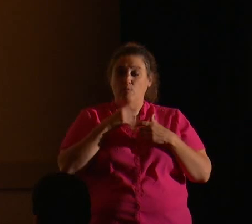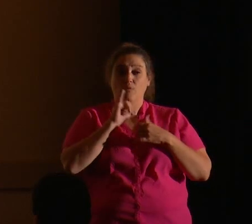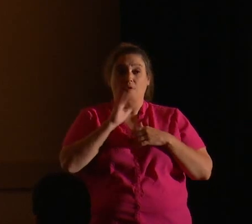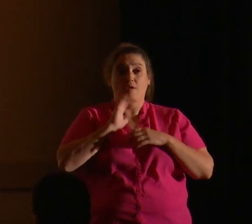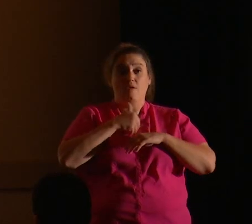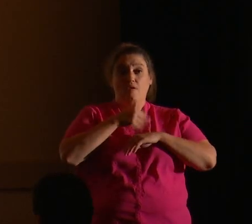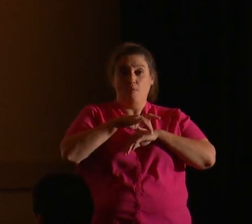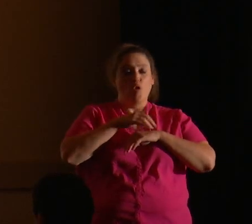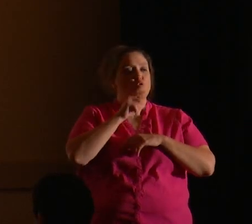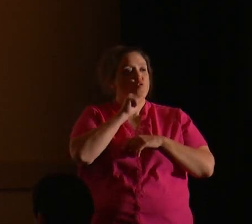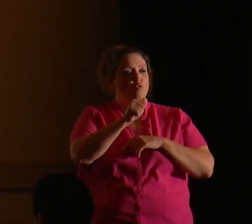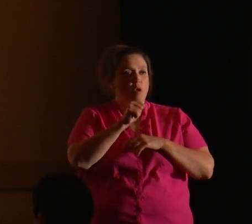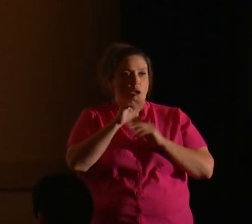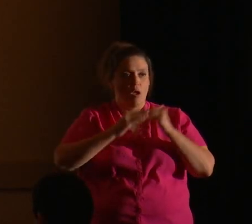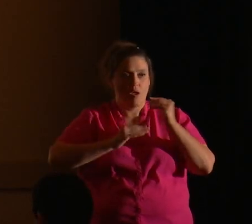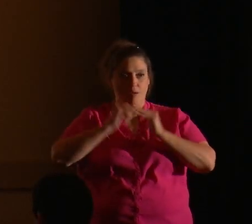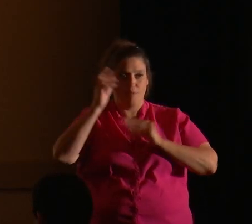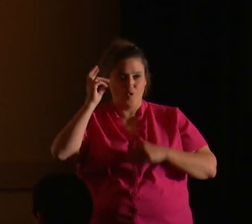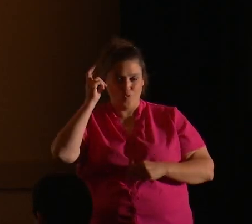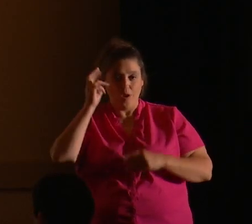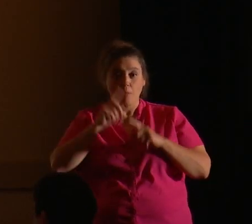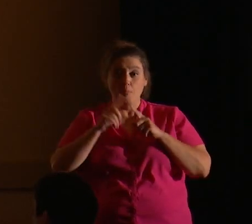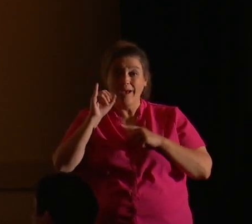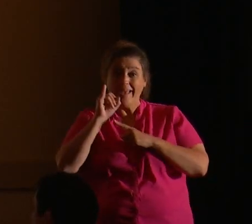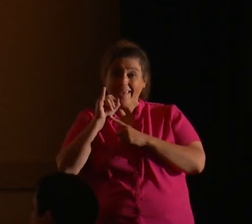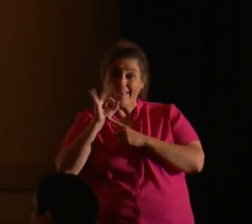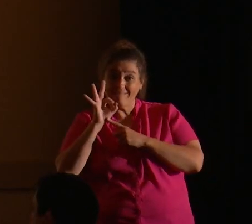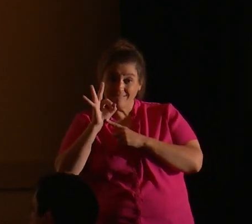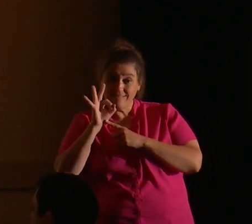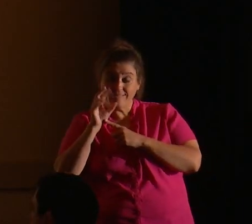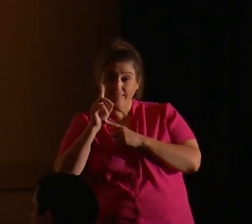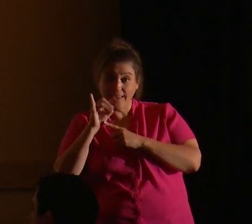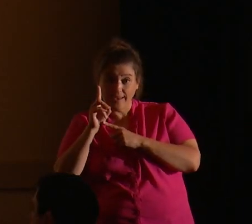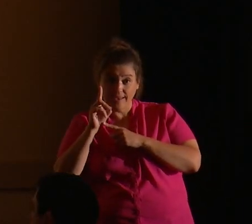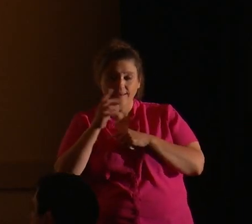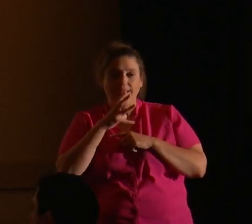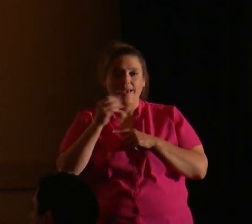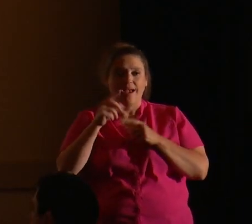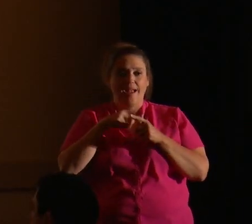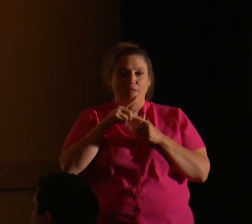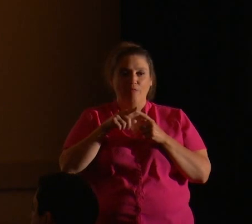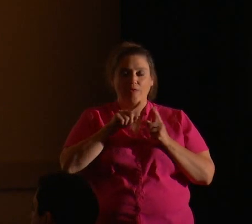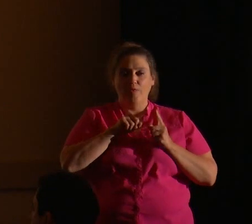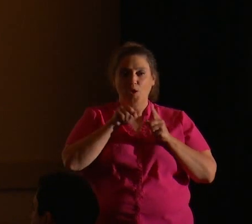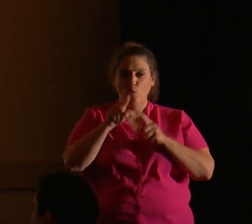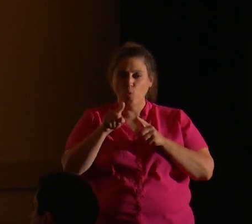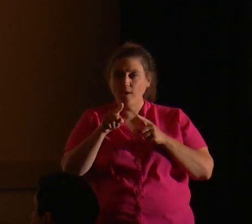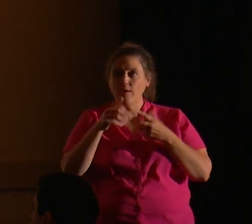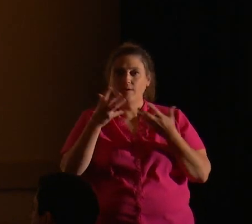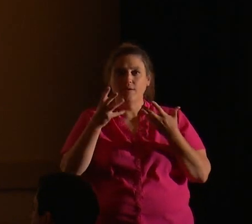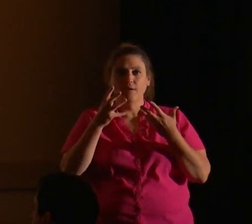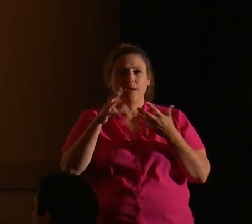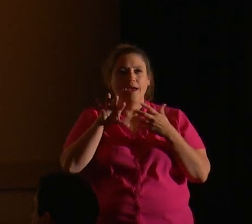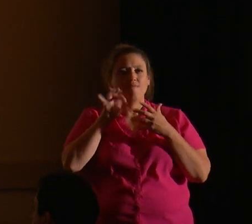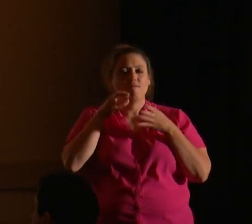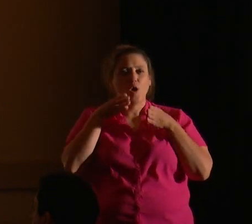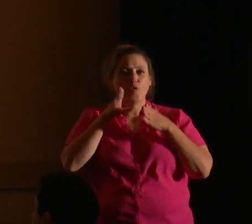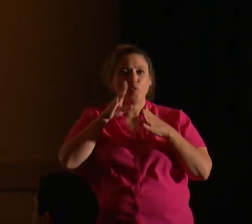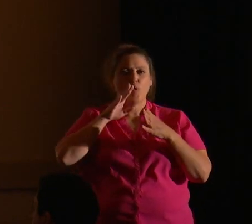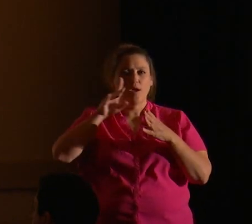built radios. But if they did, and then they were inclined for some reason to transmit